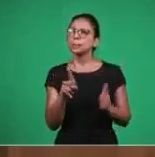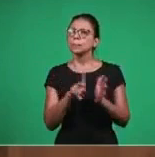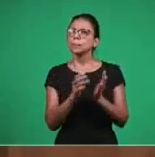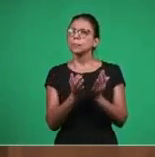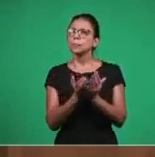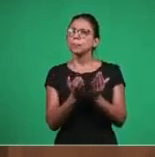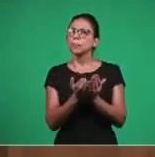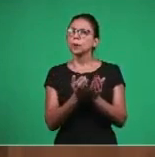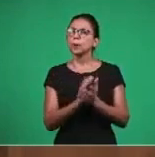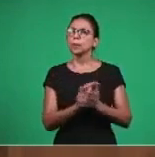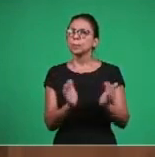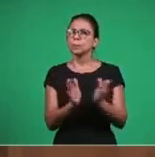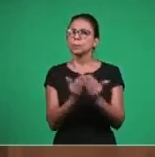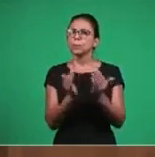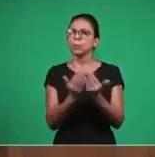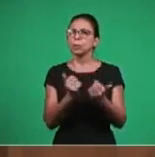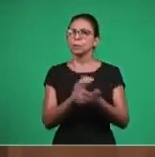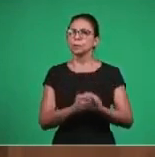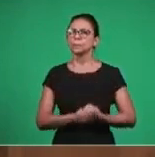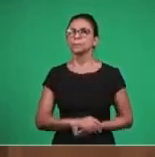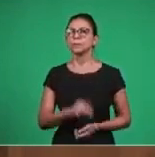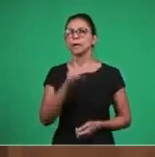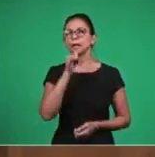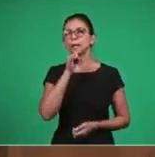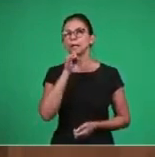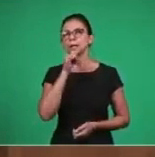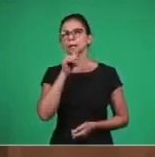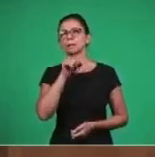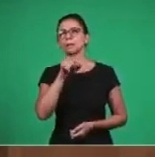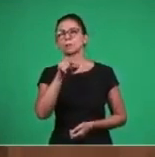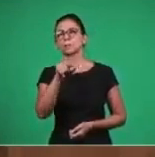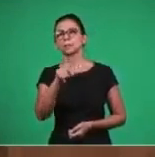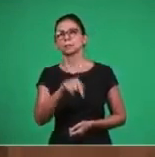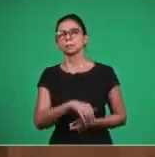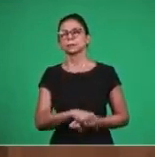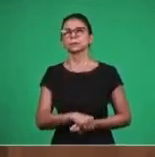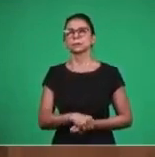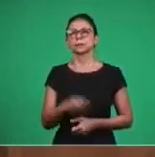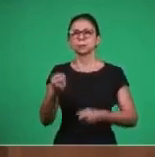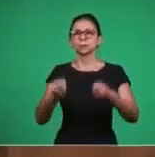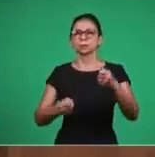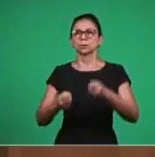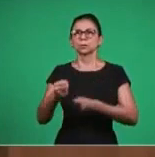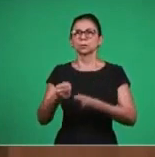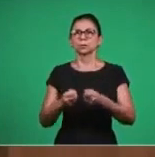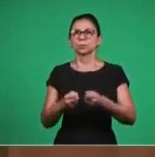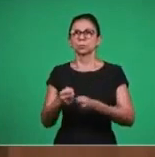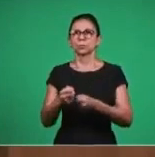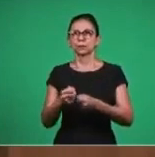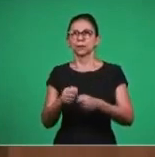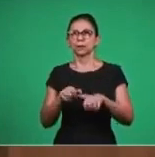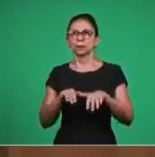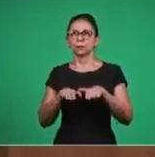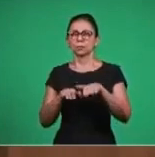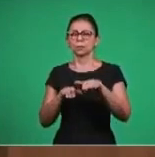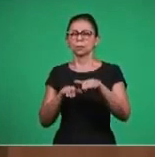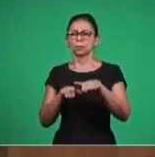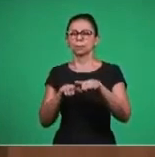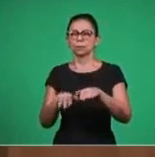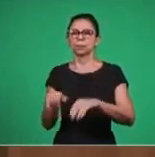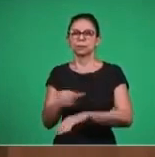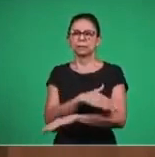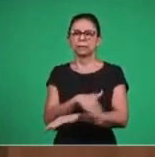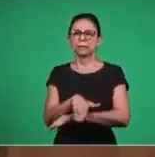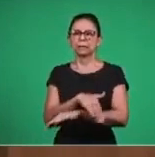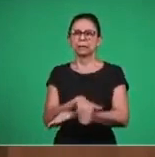street, it's very difficult for you to open up a window on your car to give money to the poor. Because you are in the